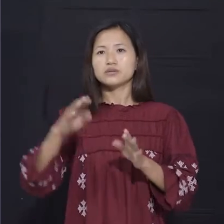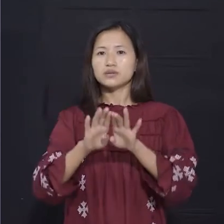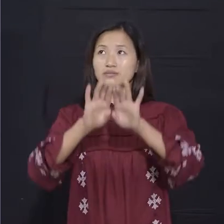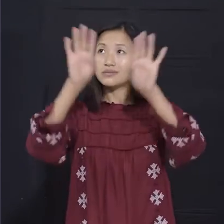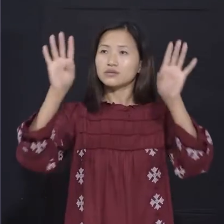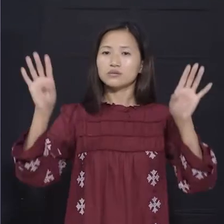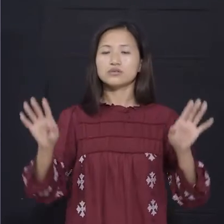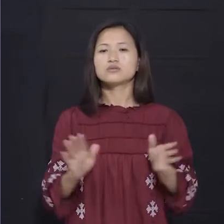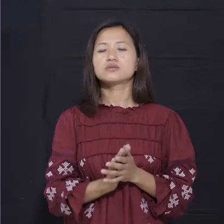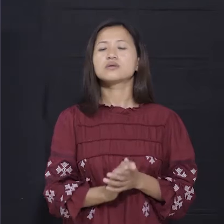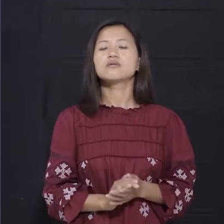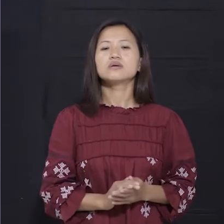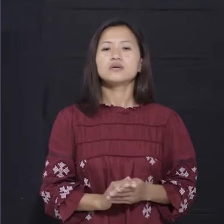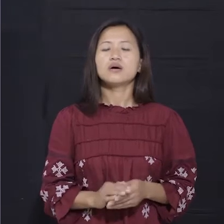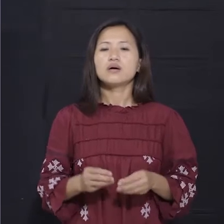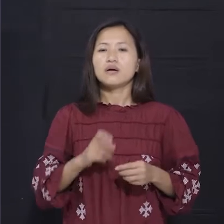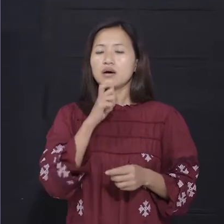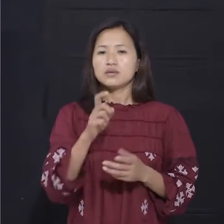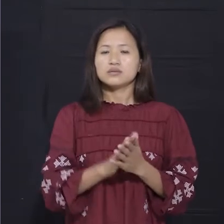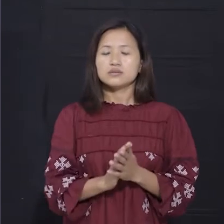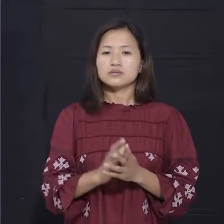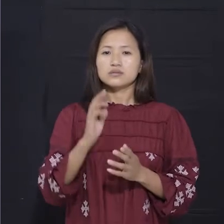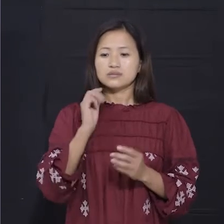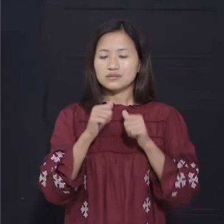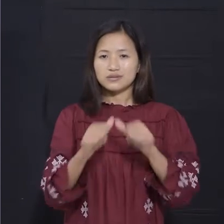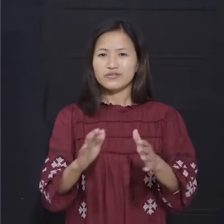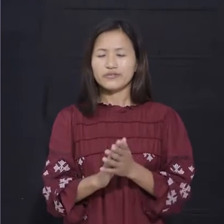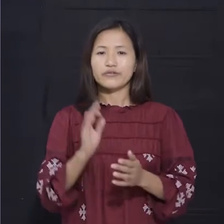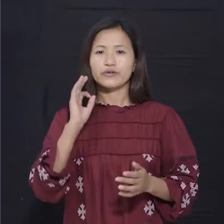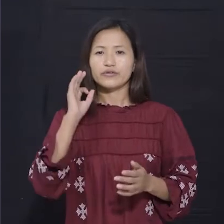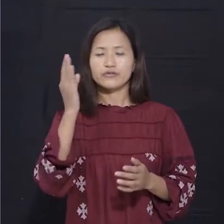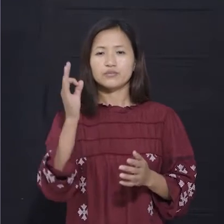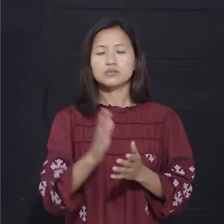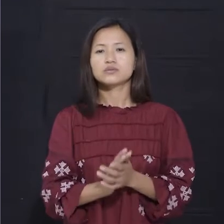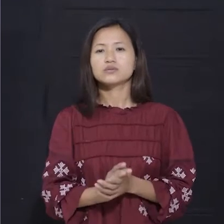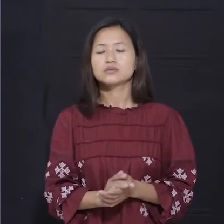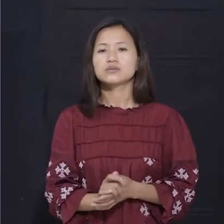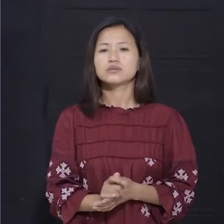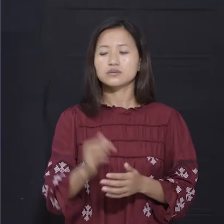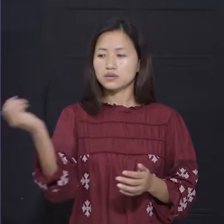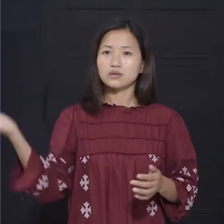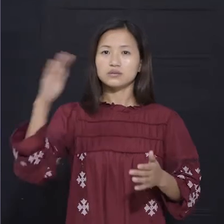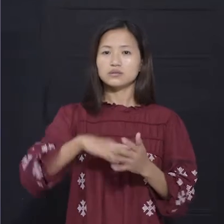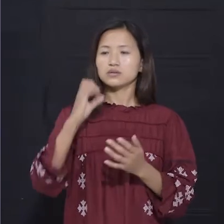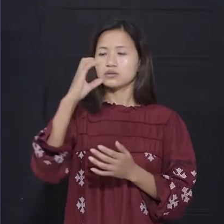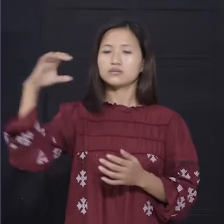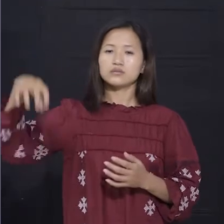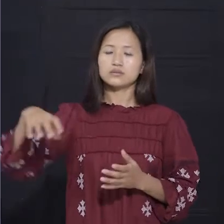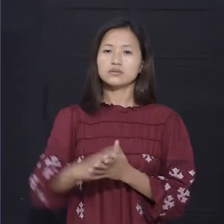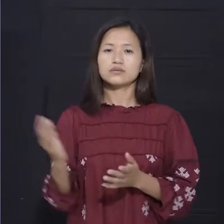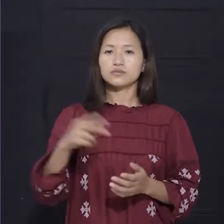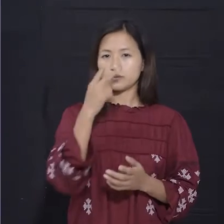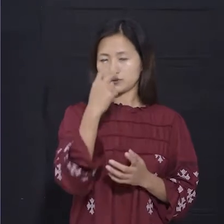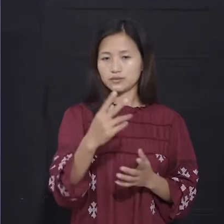temples. So all these paintings and decorations are still very popular, and people from other countries, they used to come and visit. They come